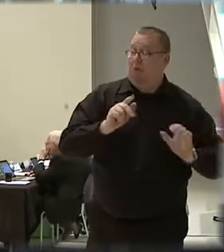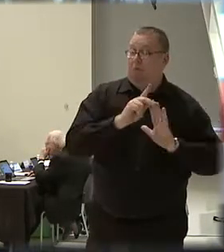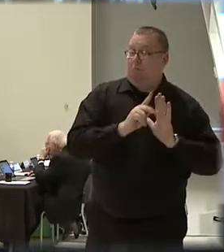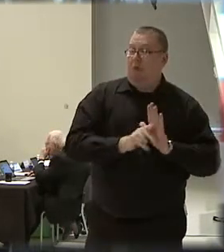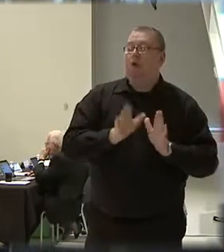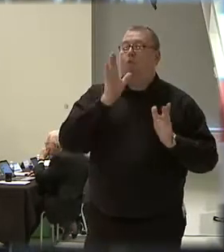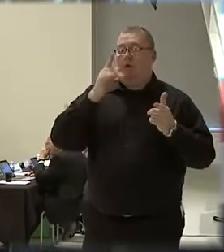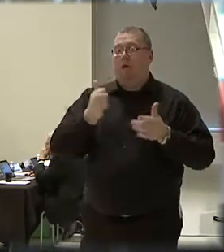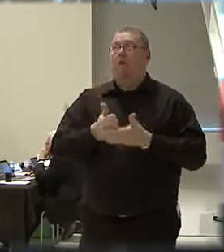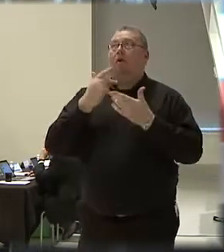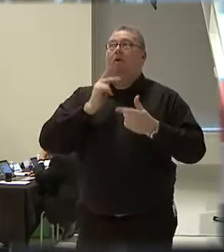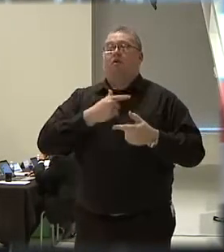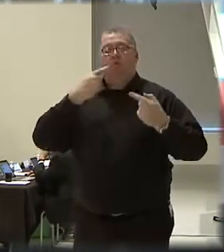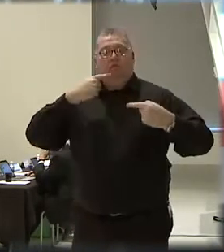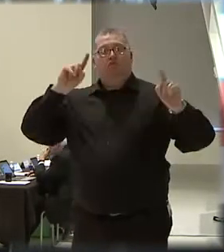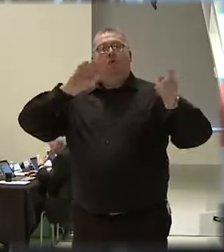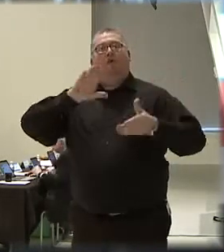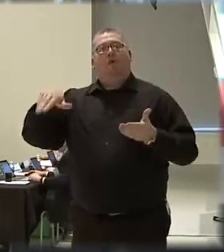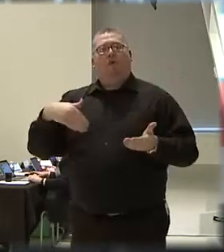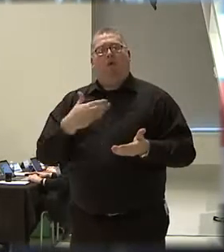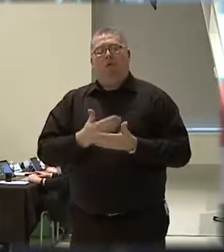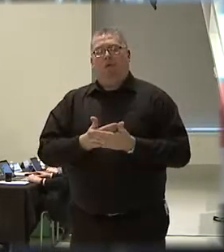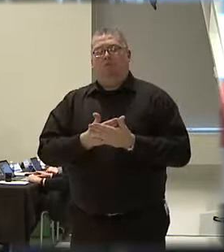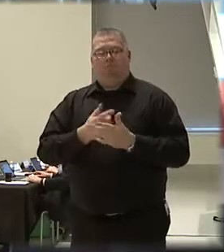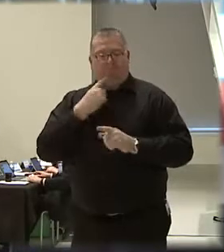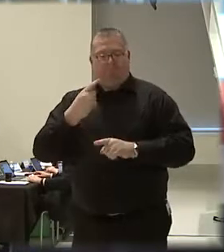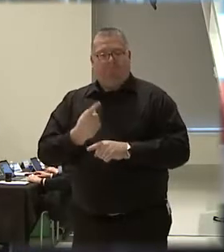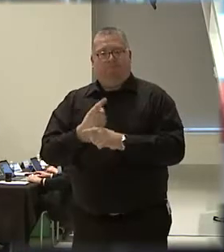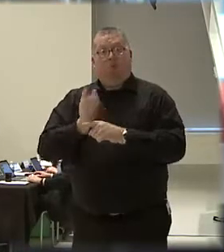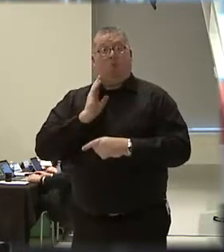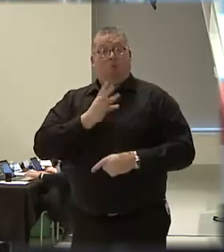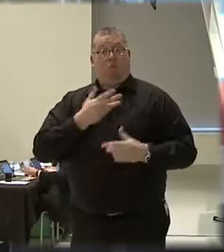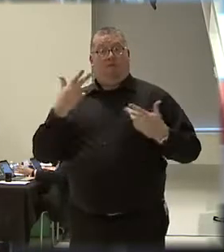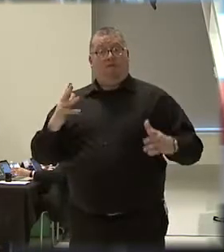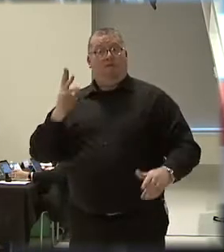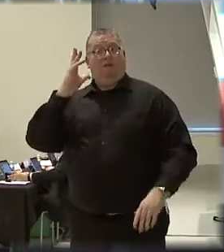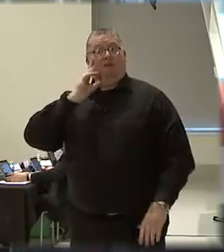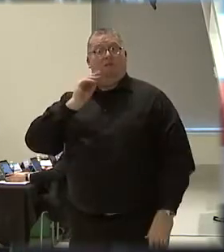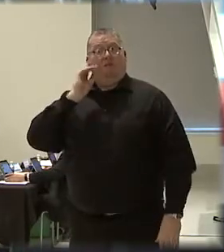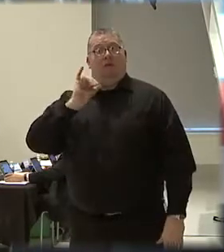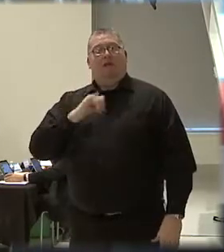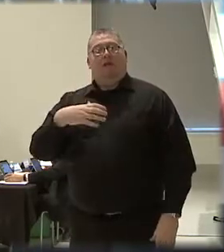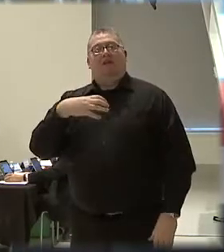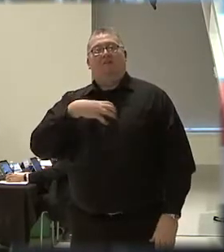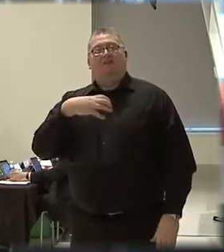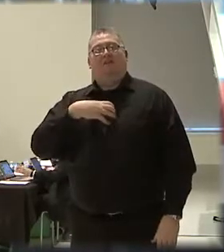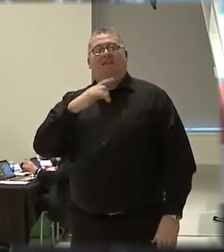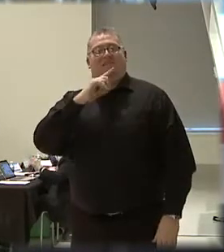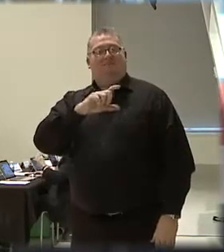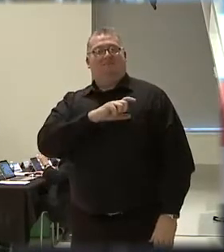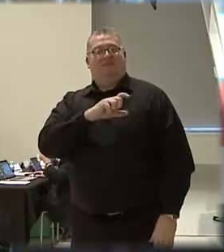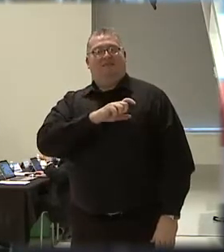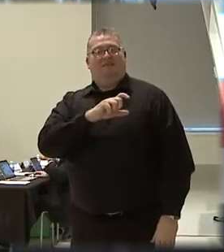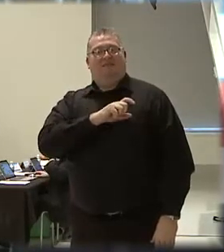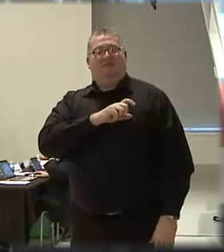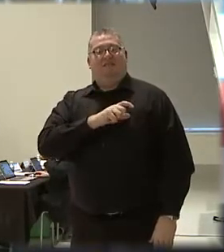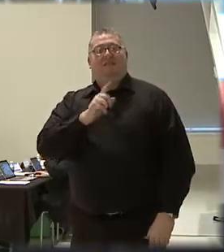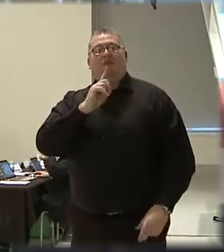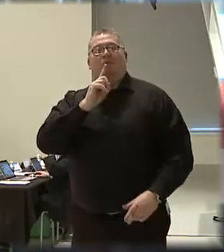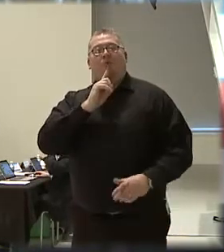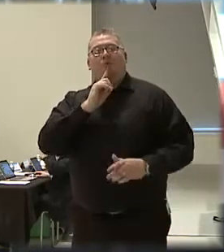Texas. It should be noted that we have experienced that complaints on police officers have